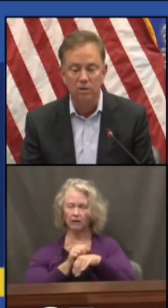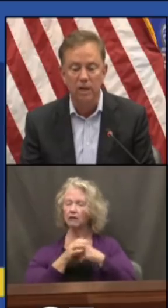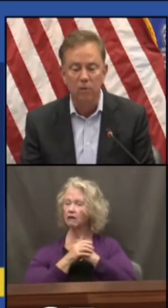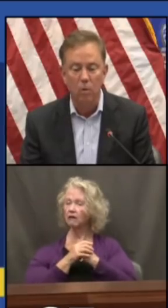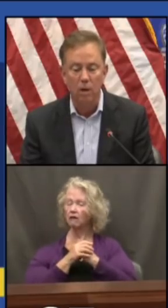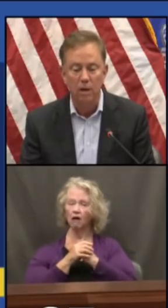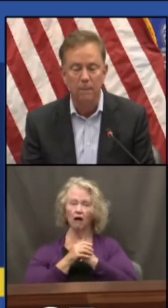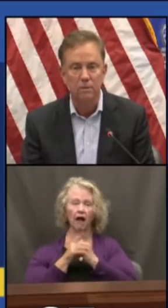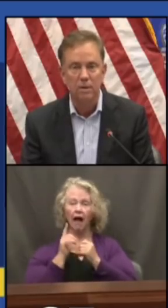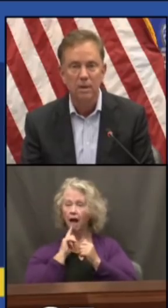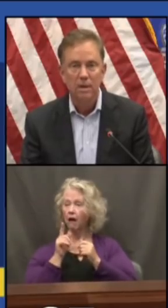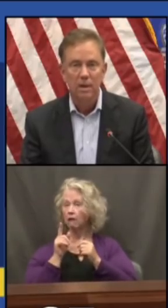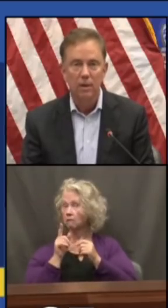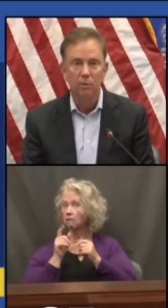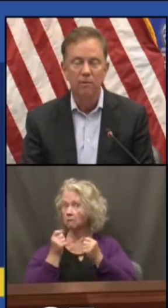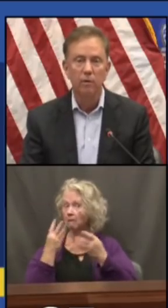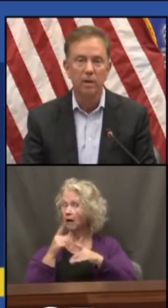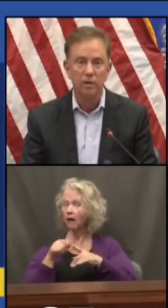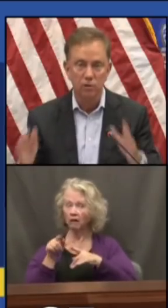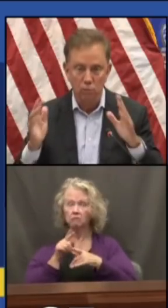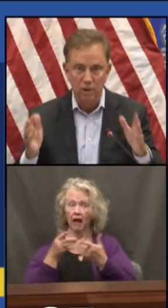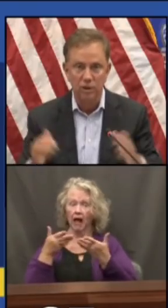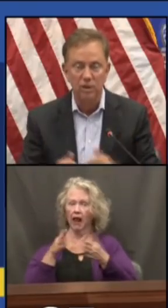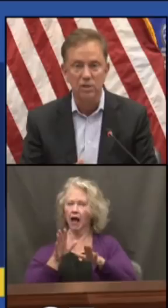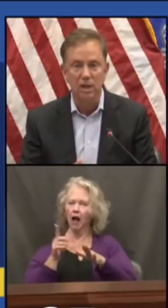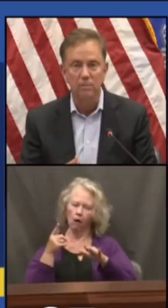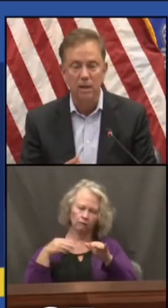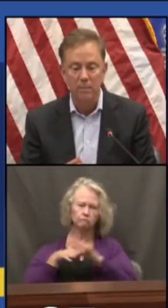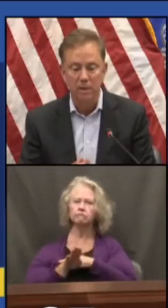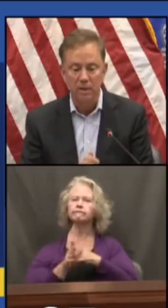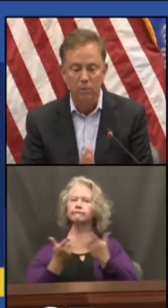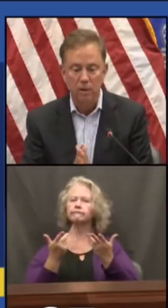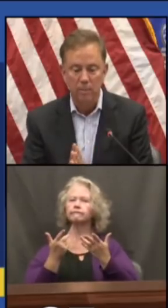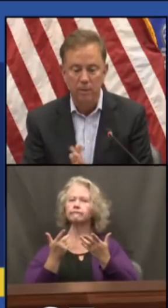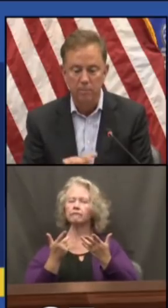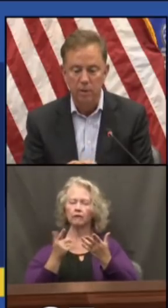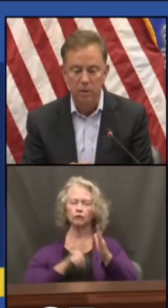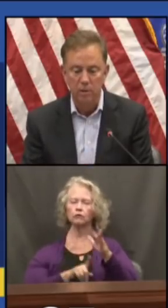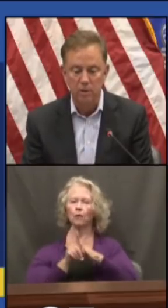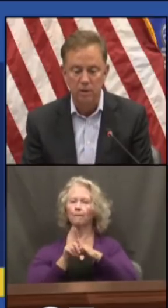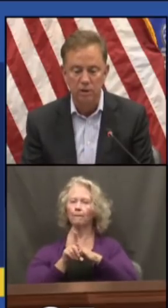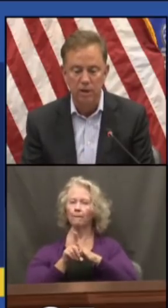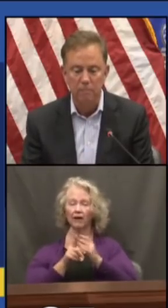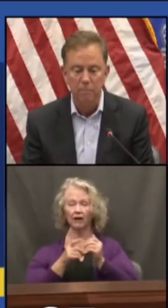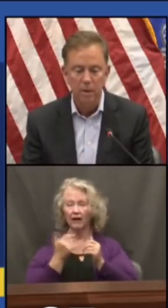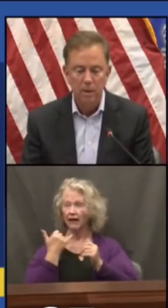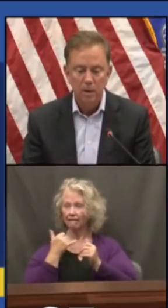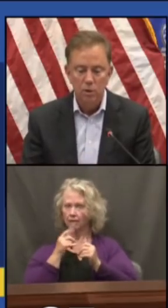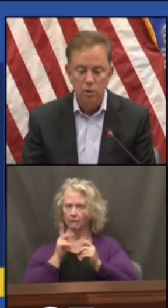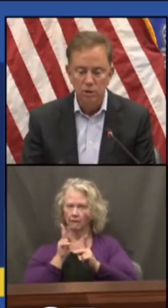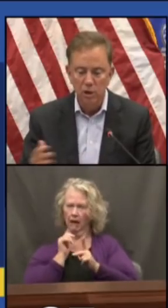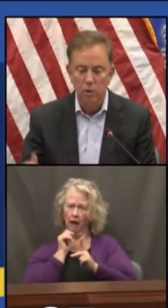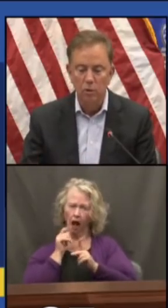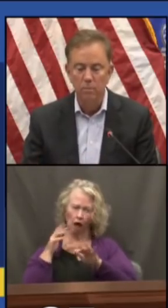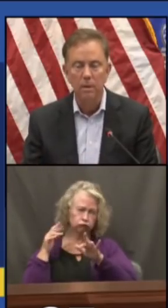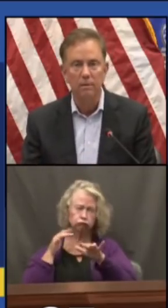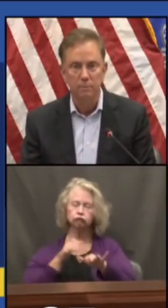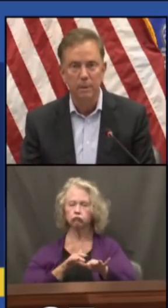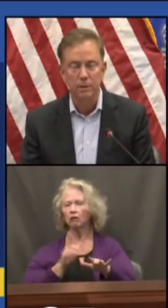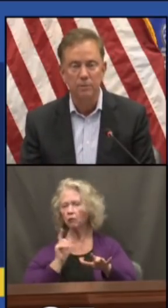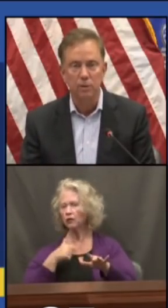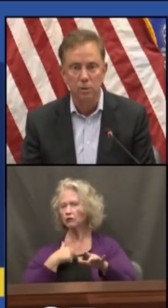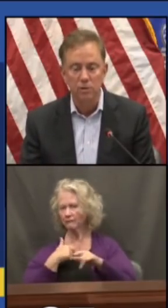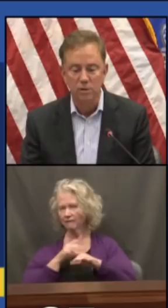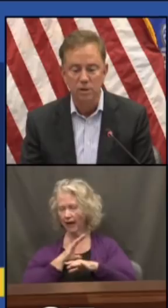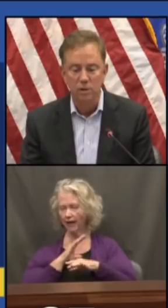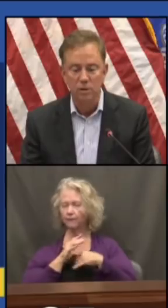also taking walk-ups. If everybody doesn't rush at the same time, I think we're going to be in pretty good shape. Nursing home,